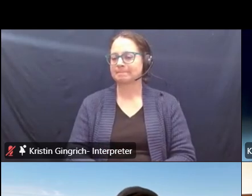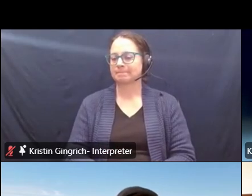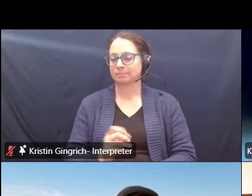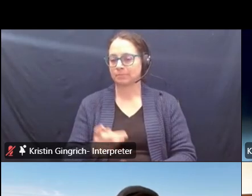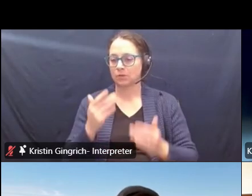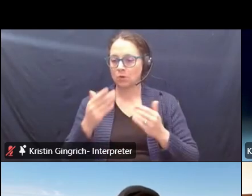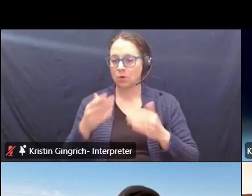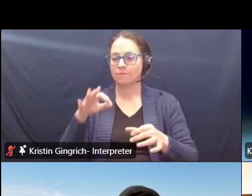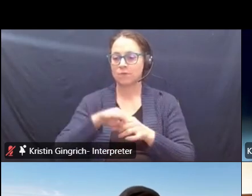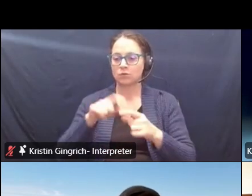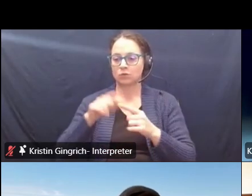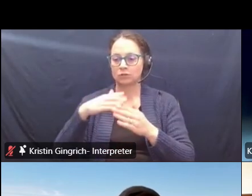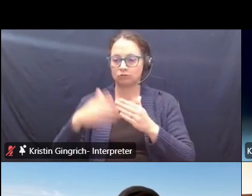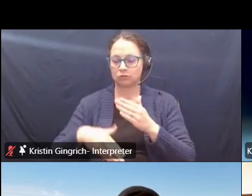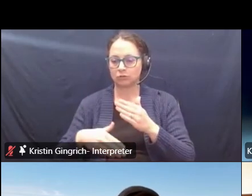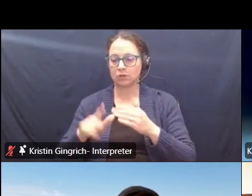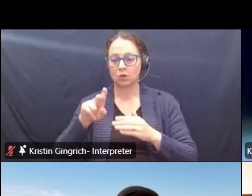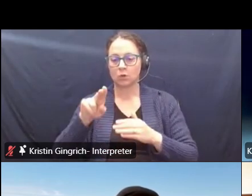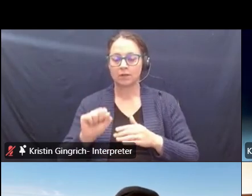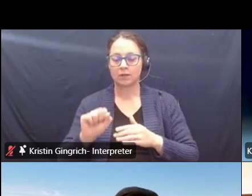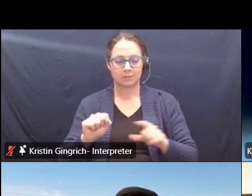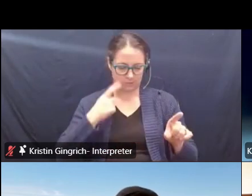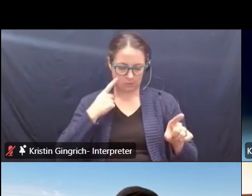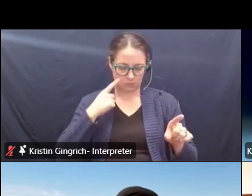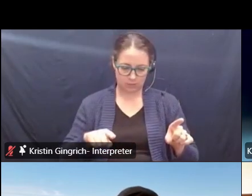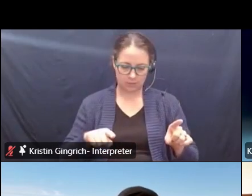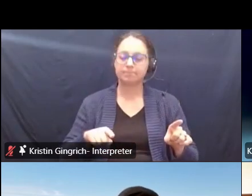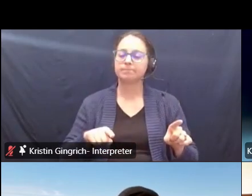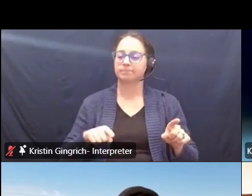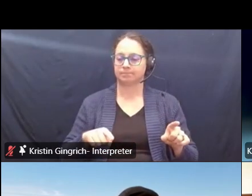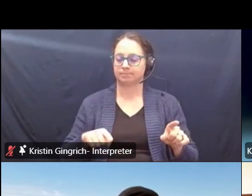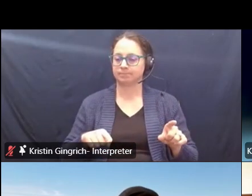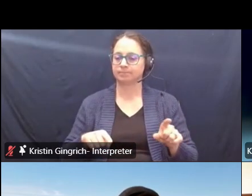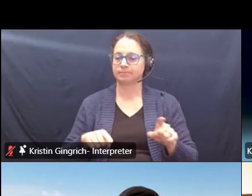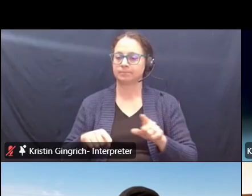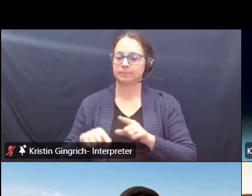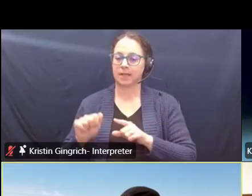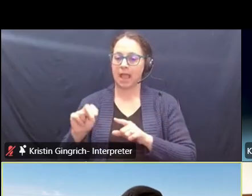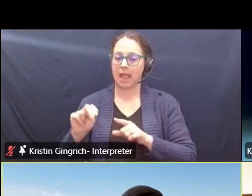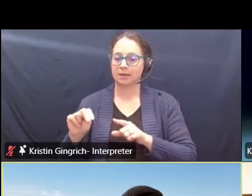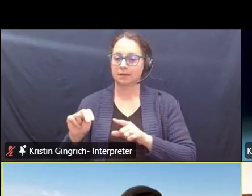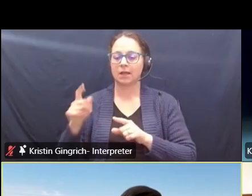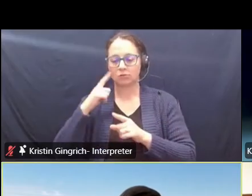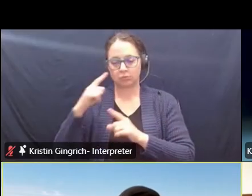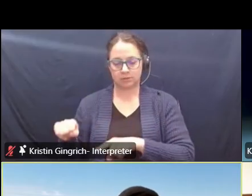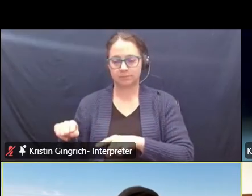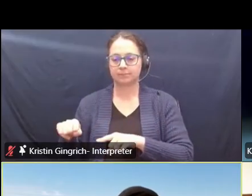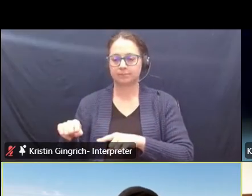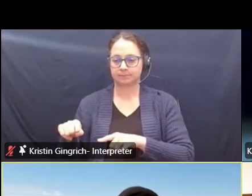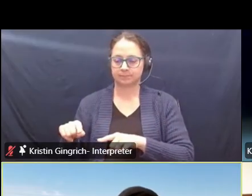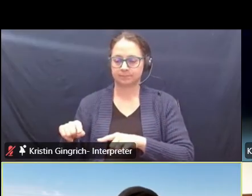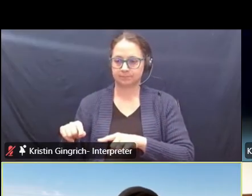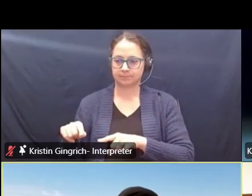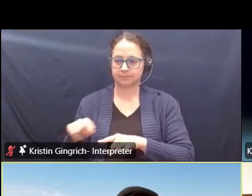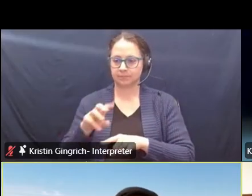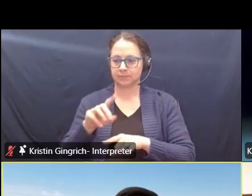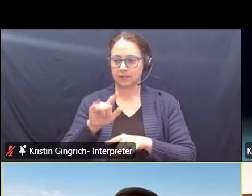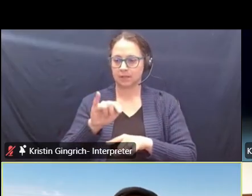vote to adjourn. Luis, I agree. Anne, Agree.